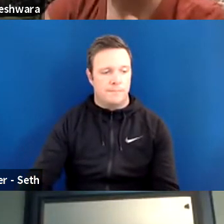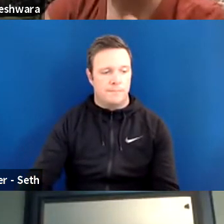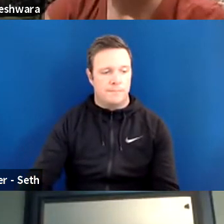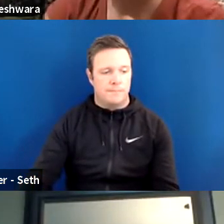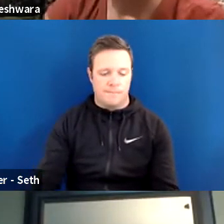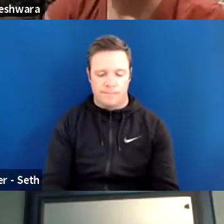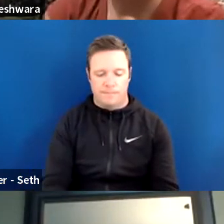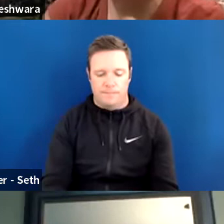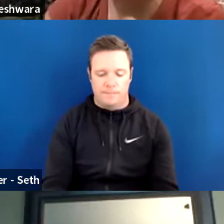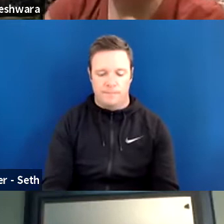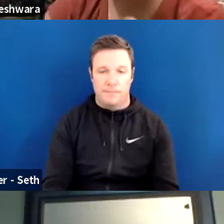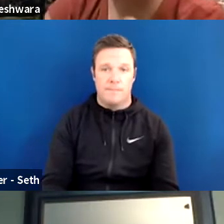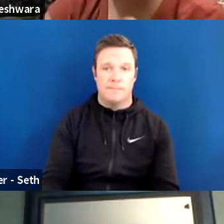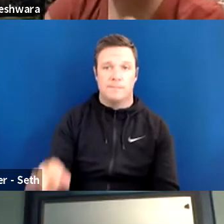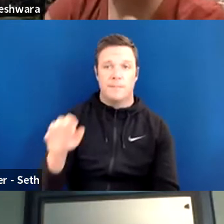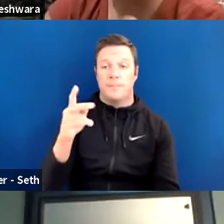Kevin.